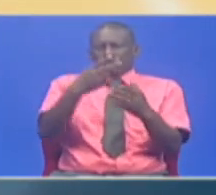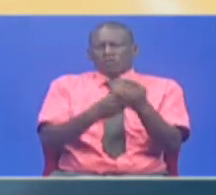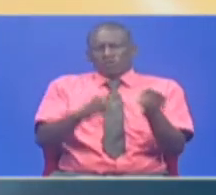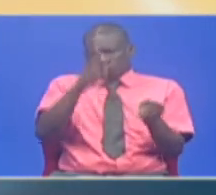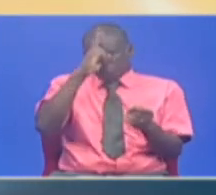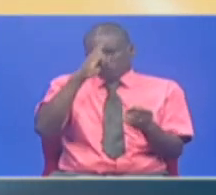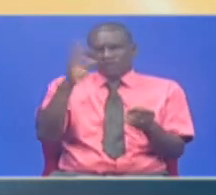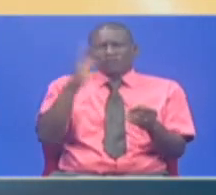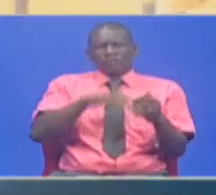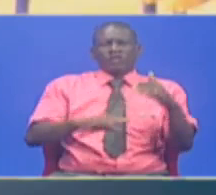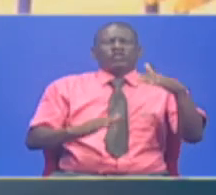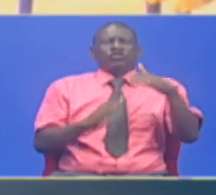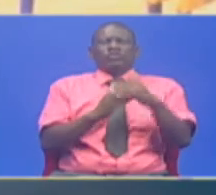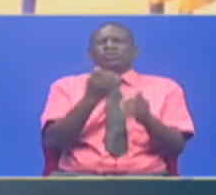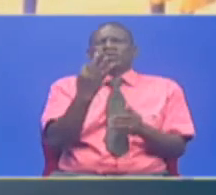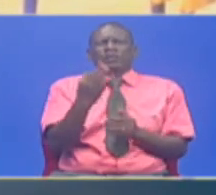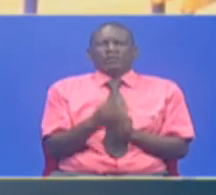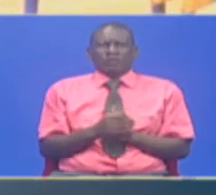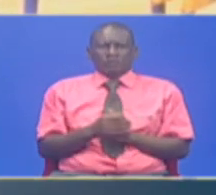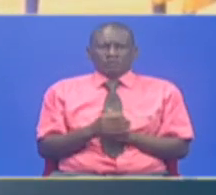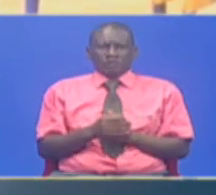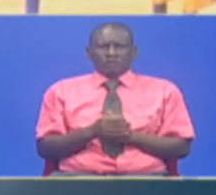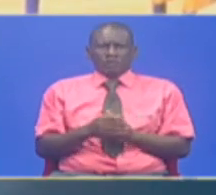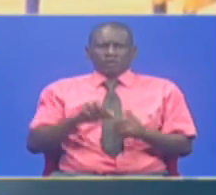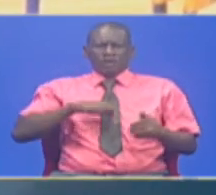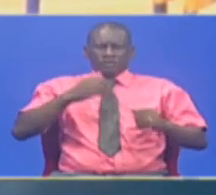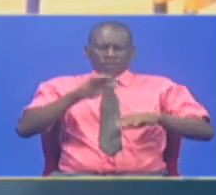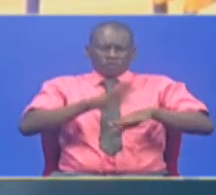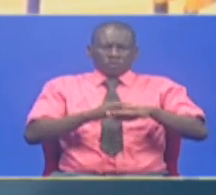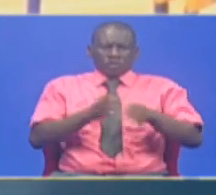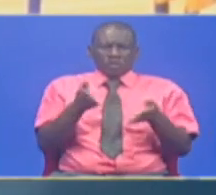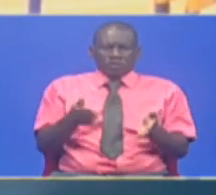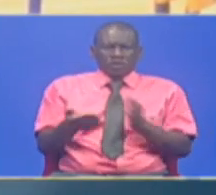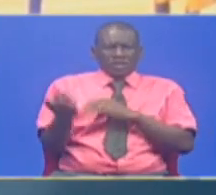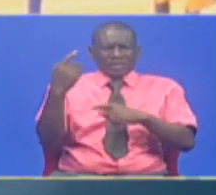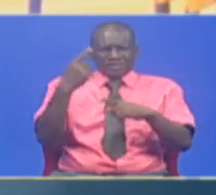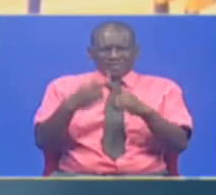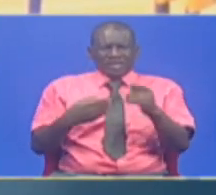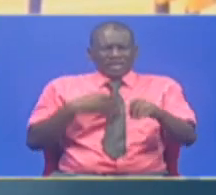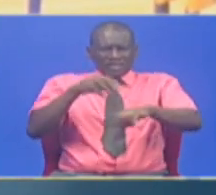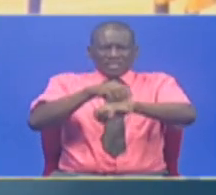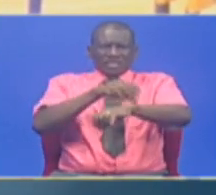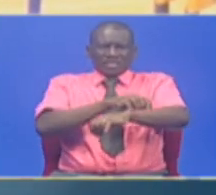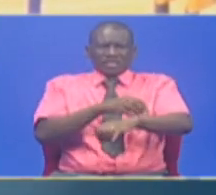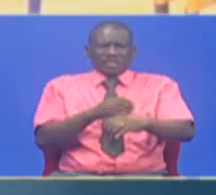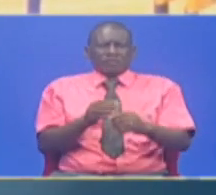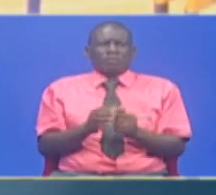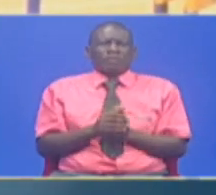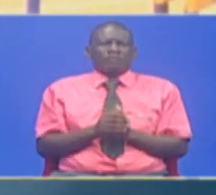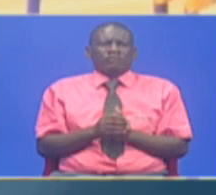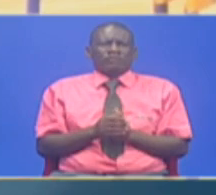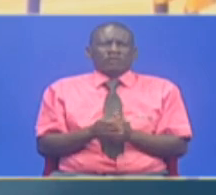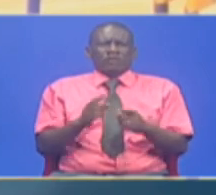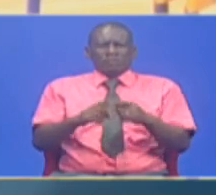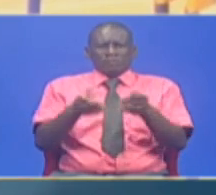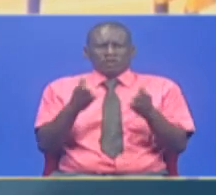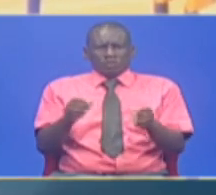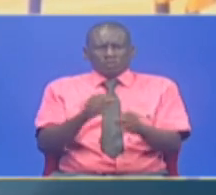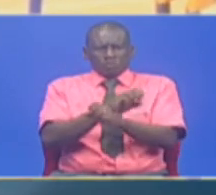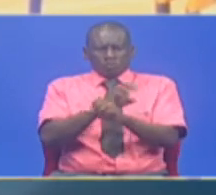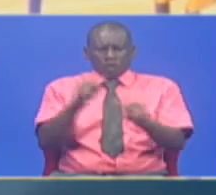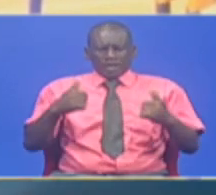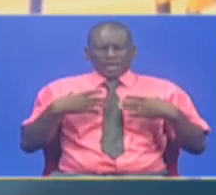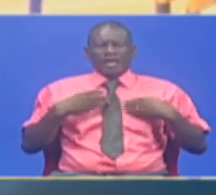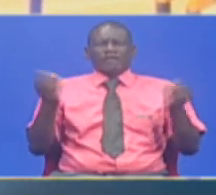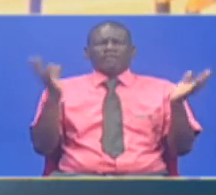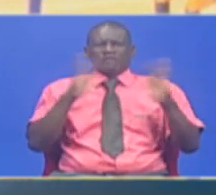completed the podium places. Kuna furaha sana juu last year nilipata na injury championship ya Police, but now I'm healed.